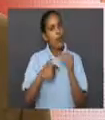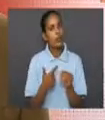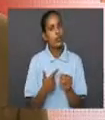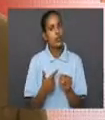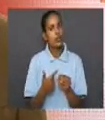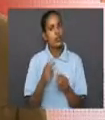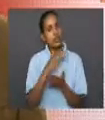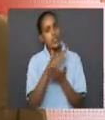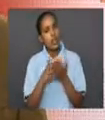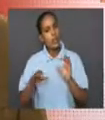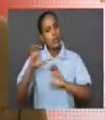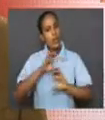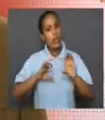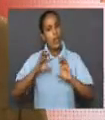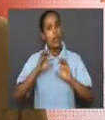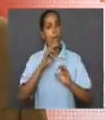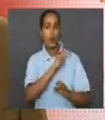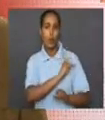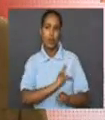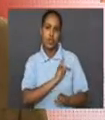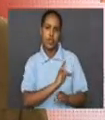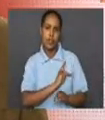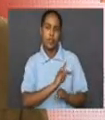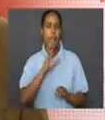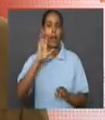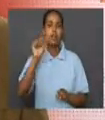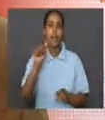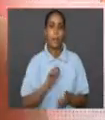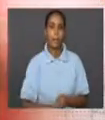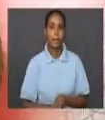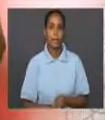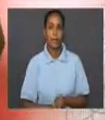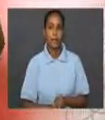about some of the chemical properties of calcium.